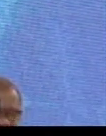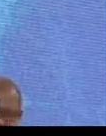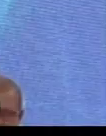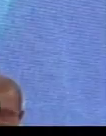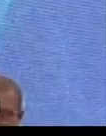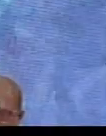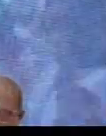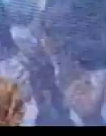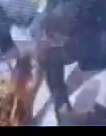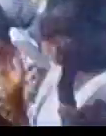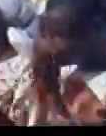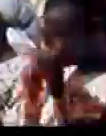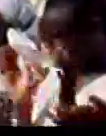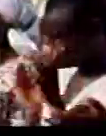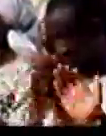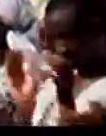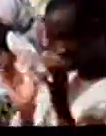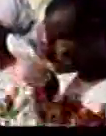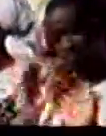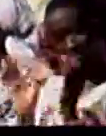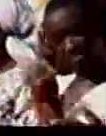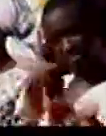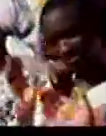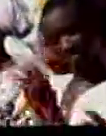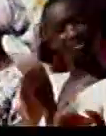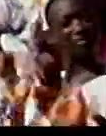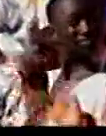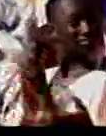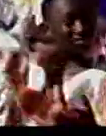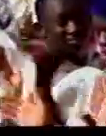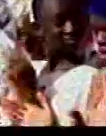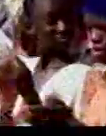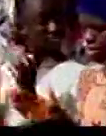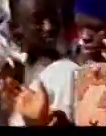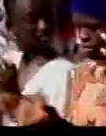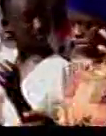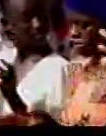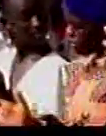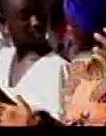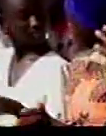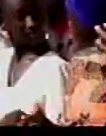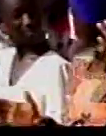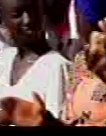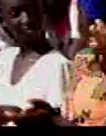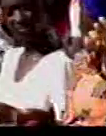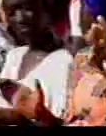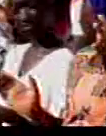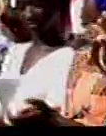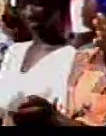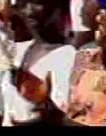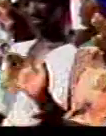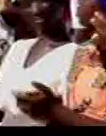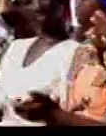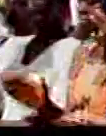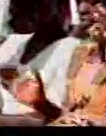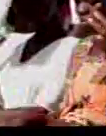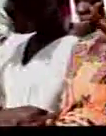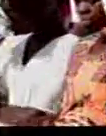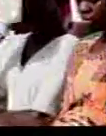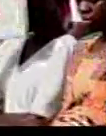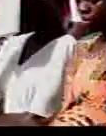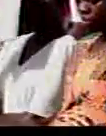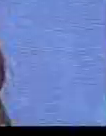She teaches and supports both undergraduate and graduate students in the